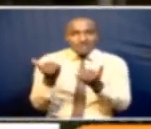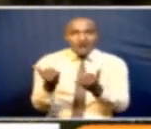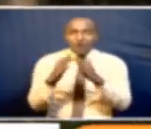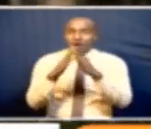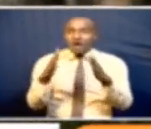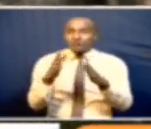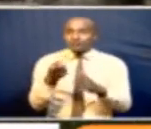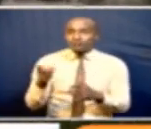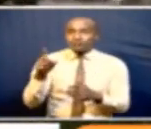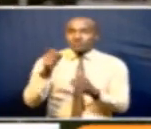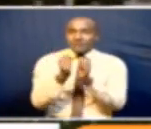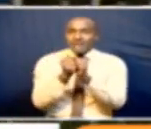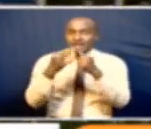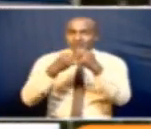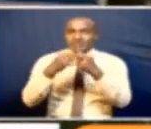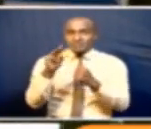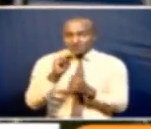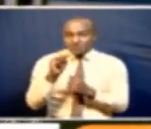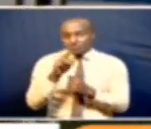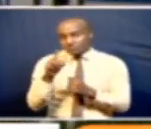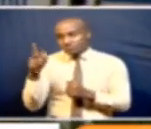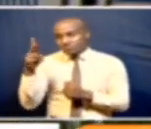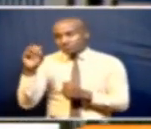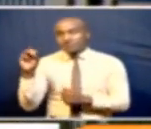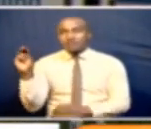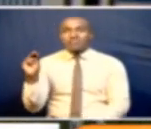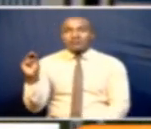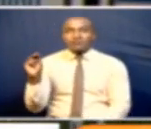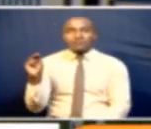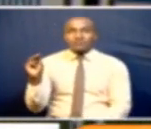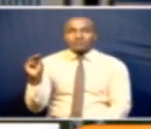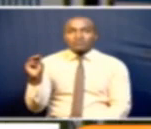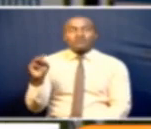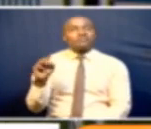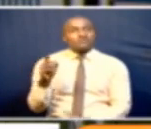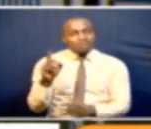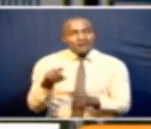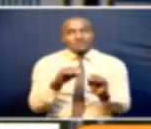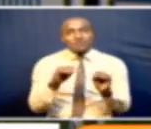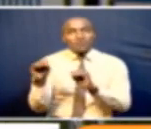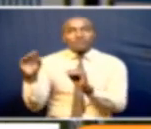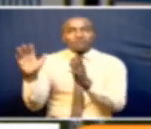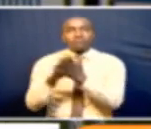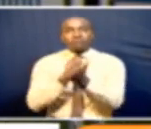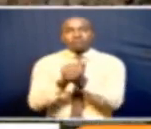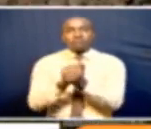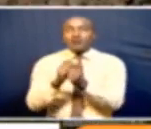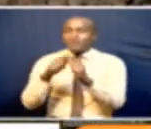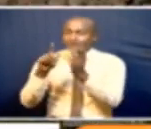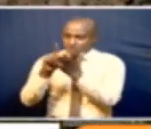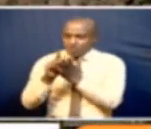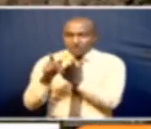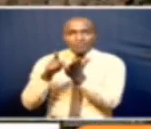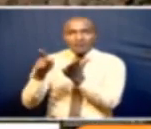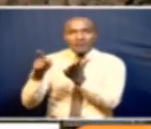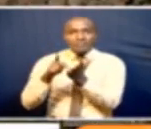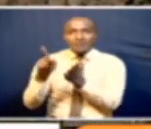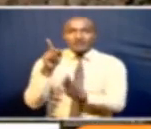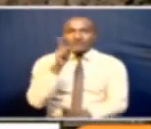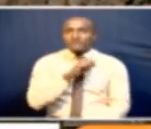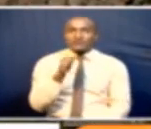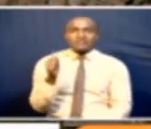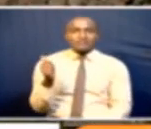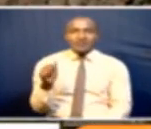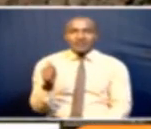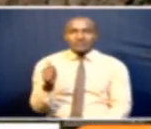imefika kati ya milioni 18 hadi 20, na wanatakiwa kuhama, wabomoe na waendelee kulipa mikopo yao. Hasara juu ya